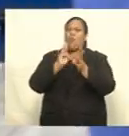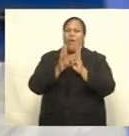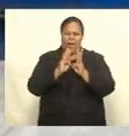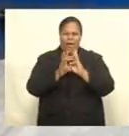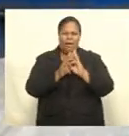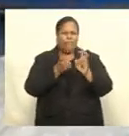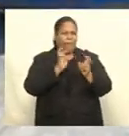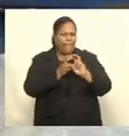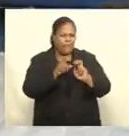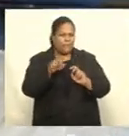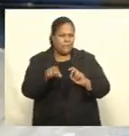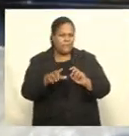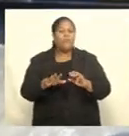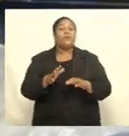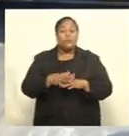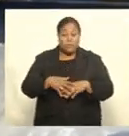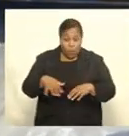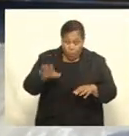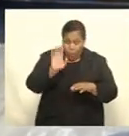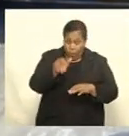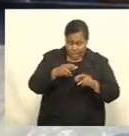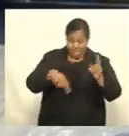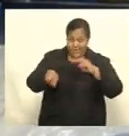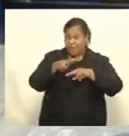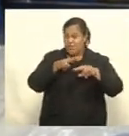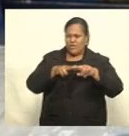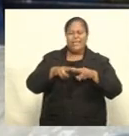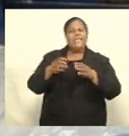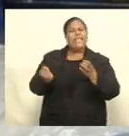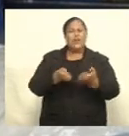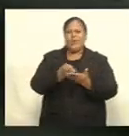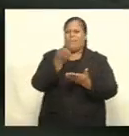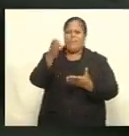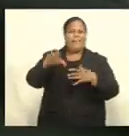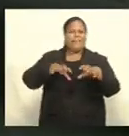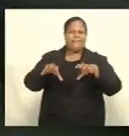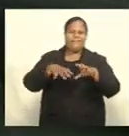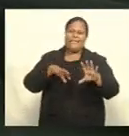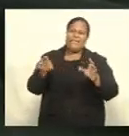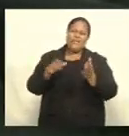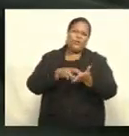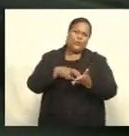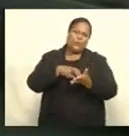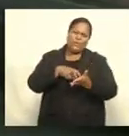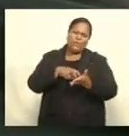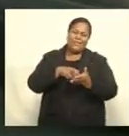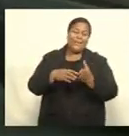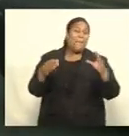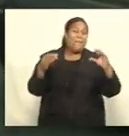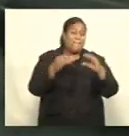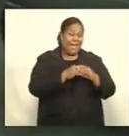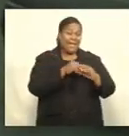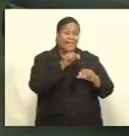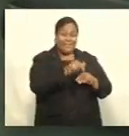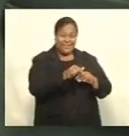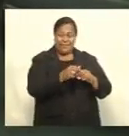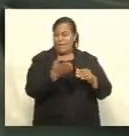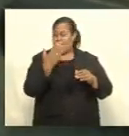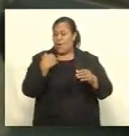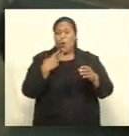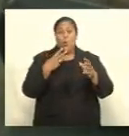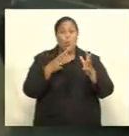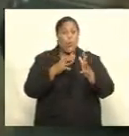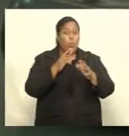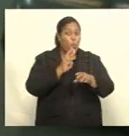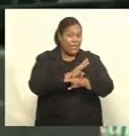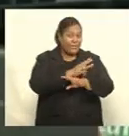says domestically economic activity remains weak. Liquidity levels in the banking system as of Wednesday remained high at